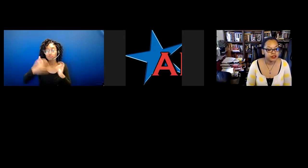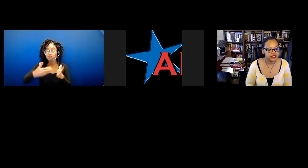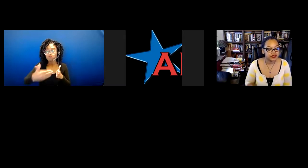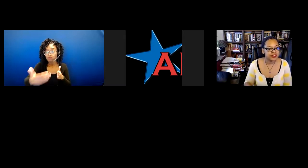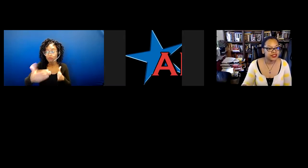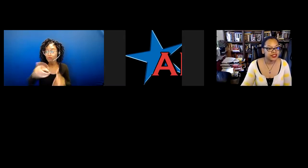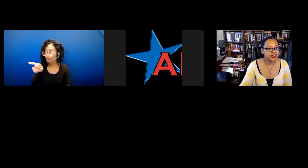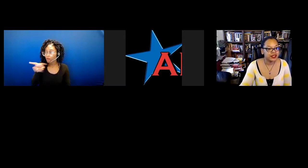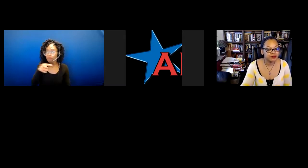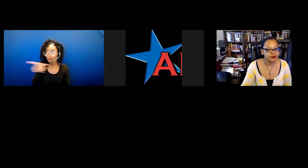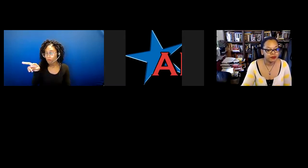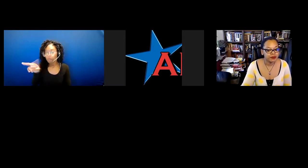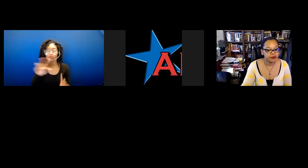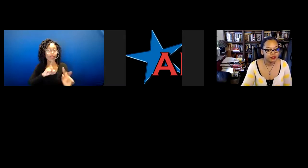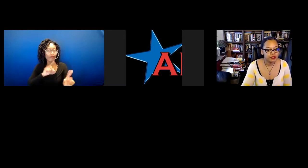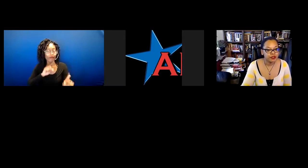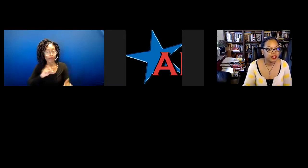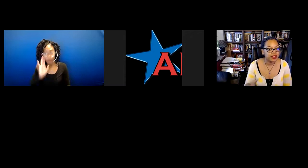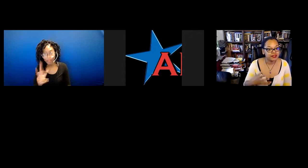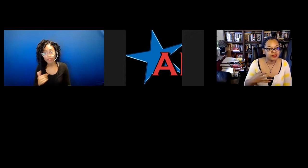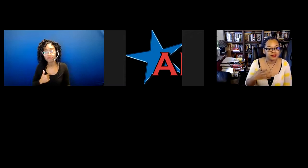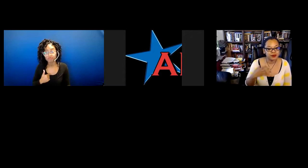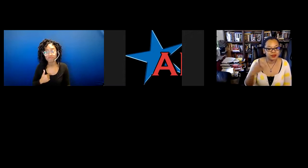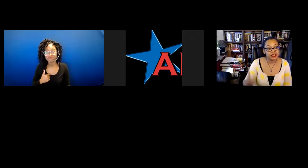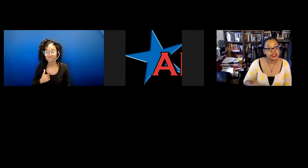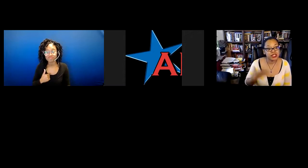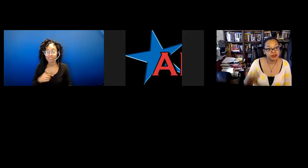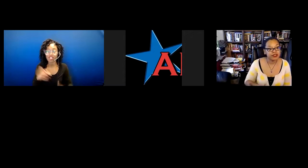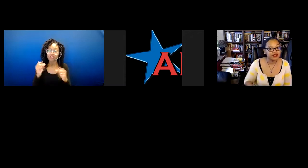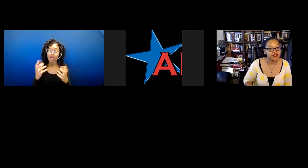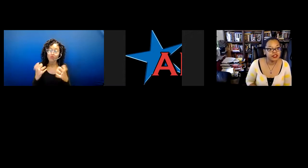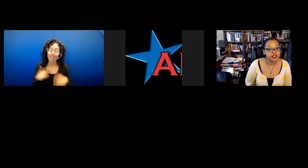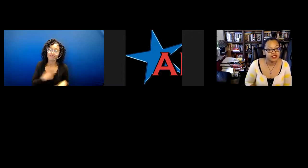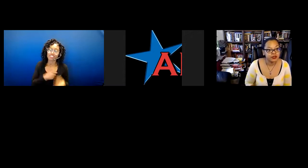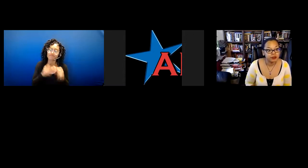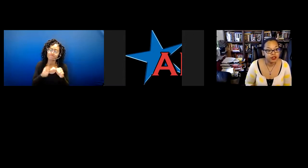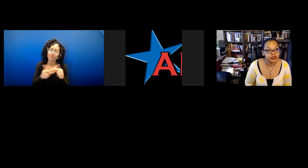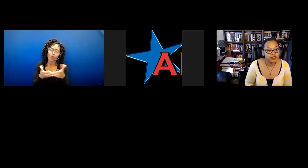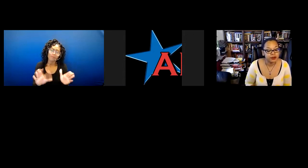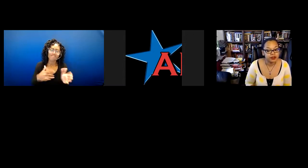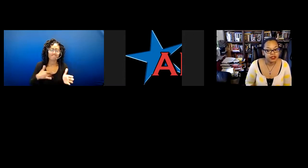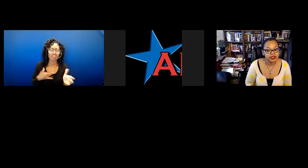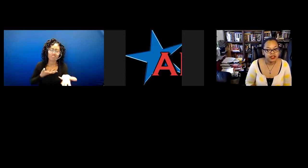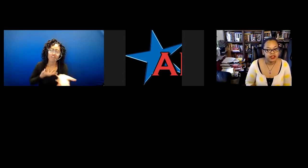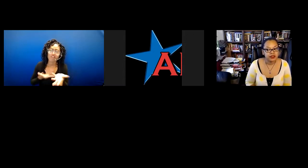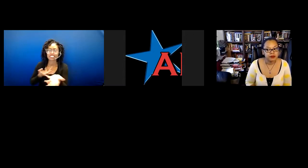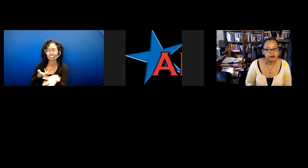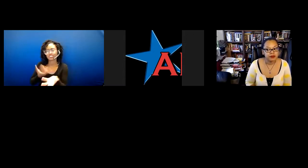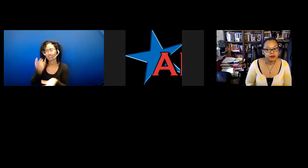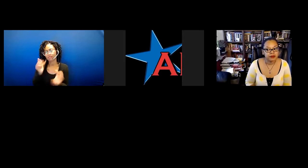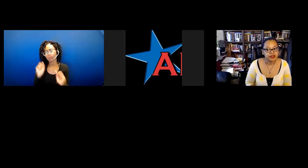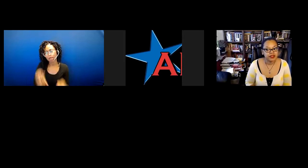answer questions so that we can keep this as conversational as possible.